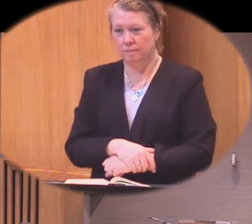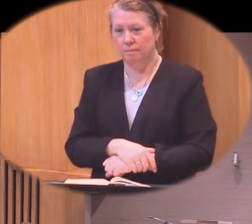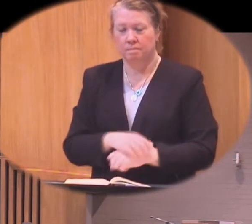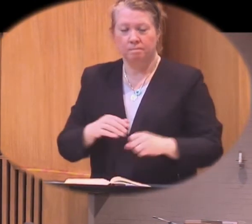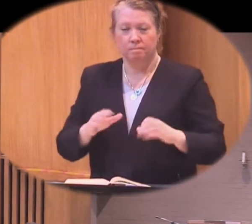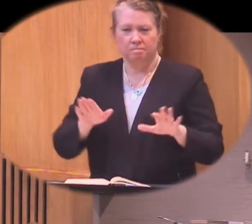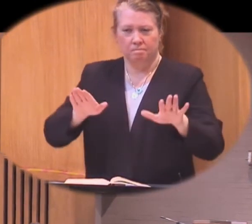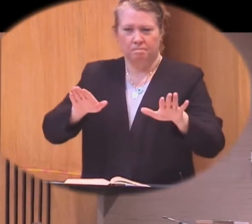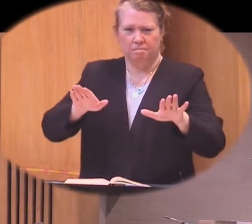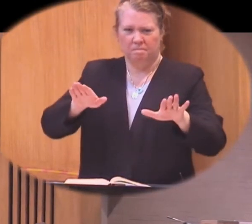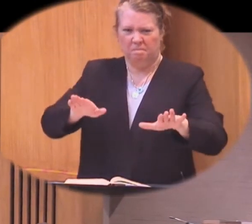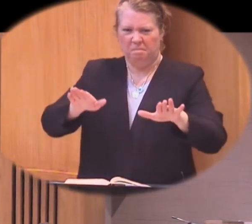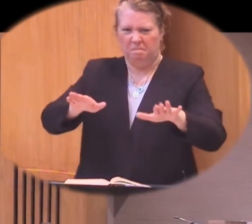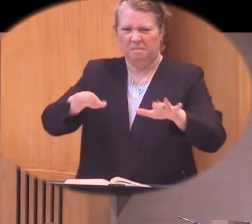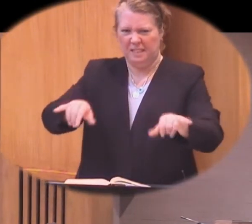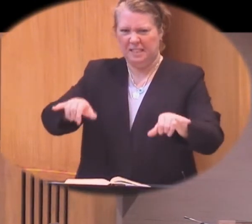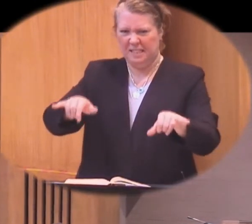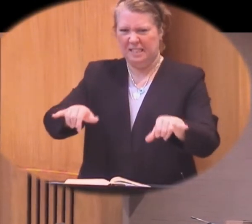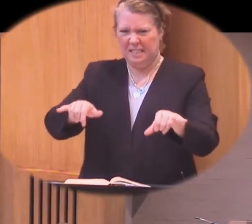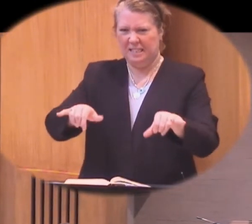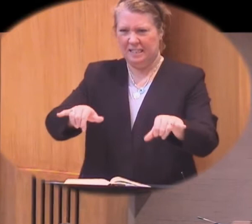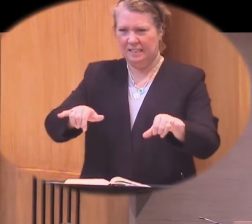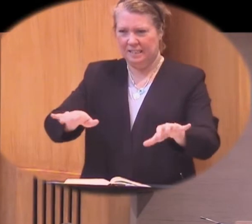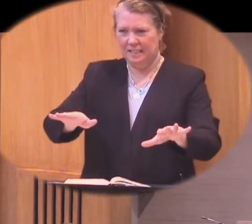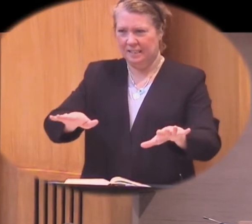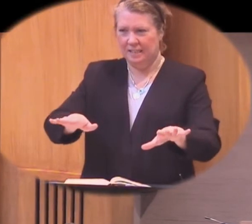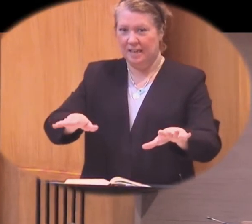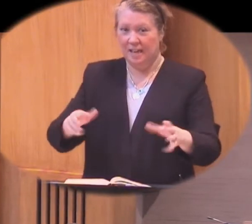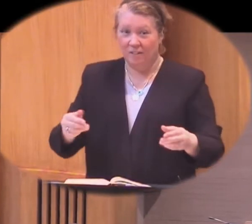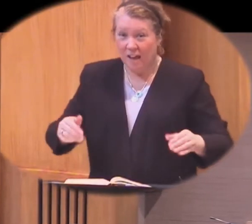You can just remain seated, please.